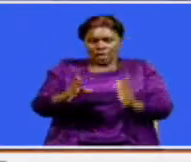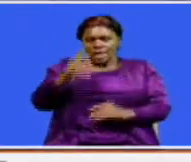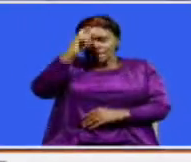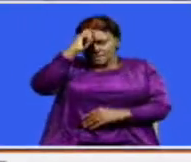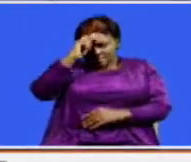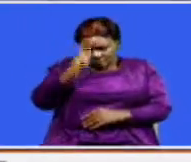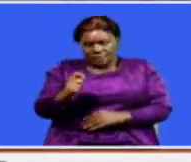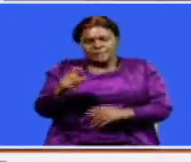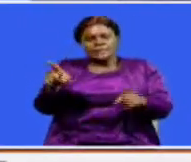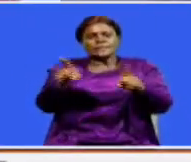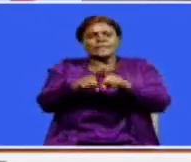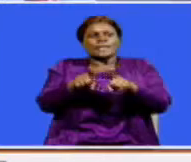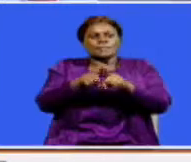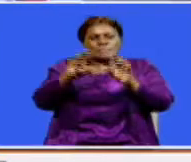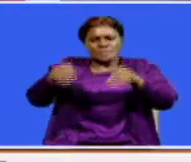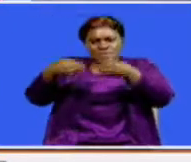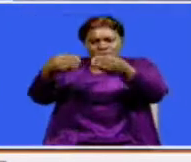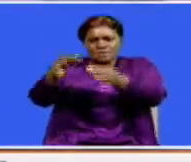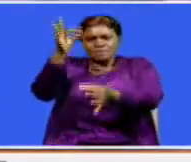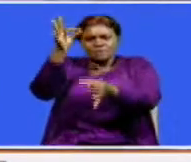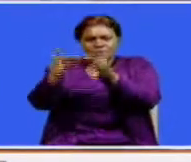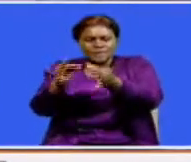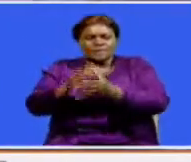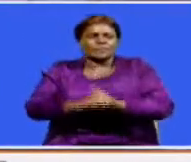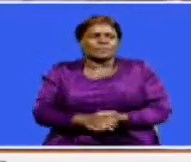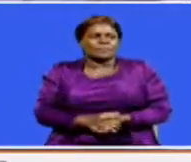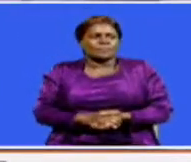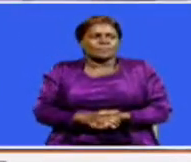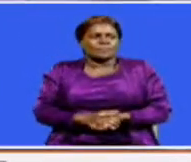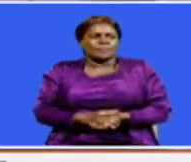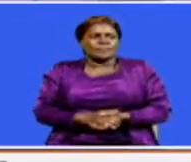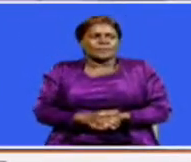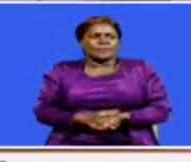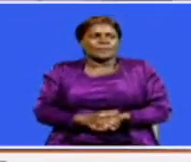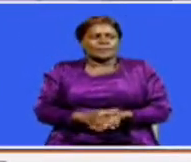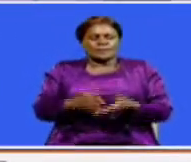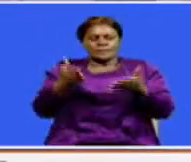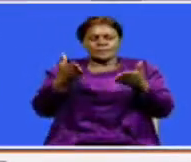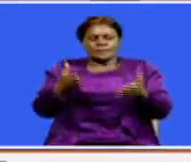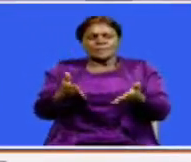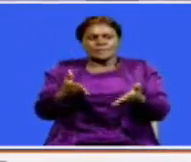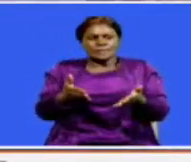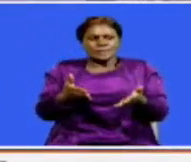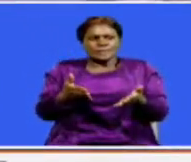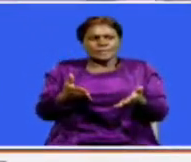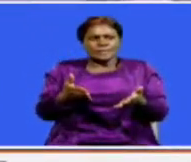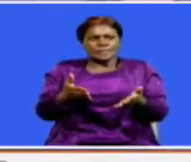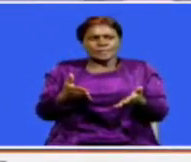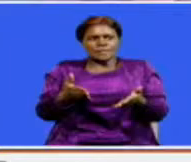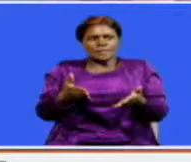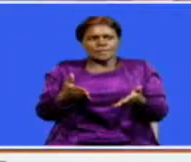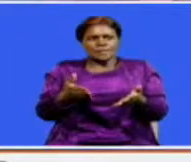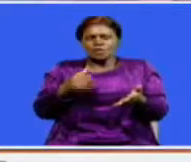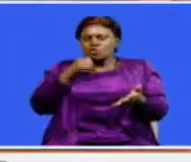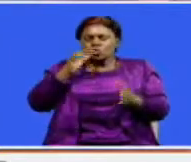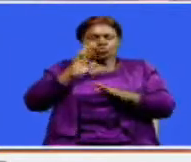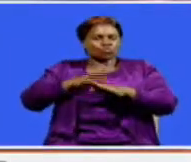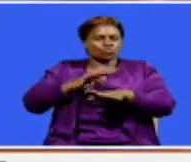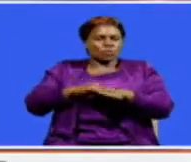respect that we also accord them. As a result of this impasse, which we find very